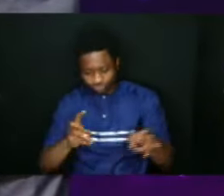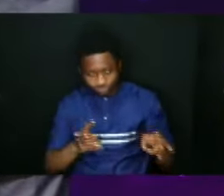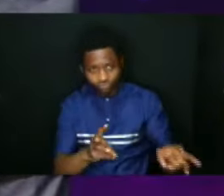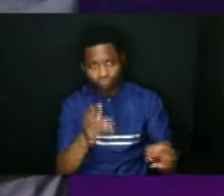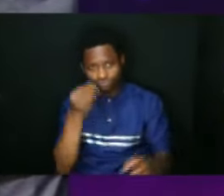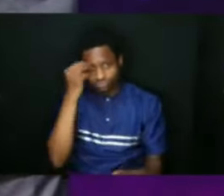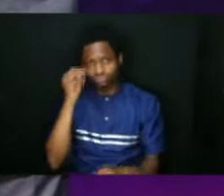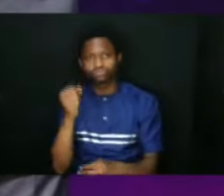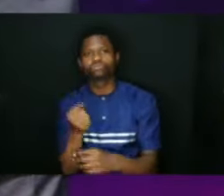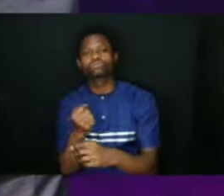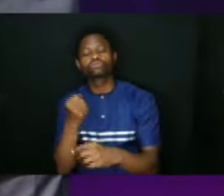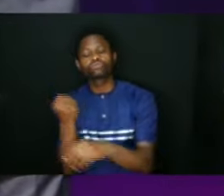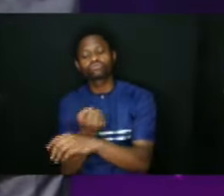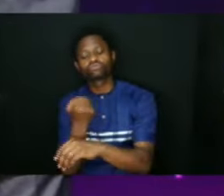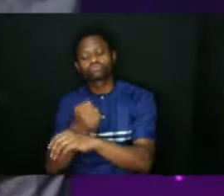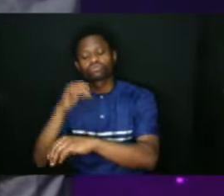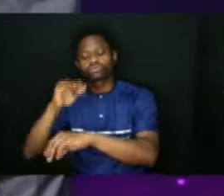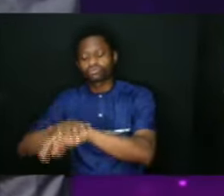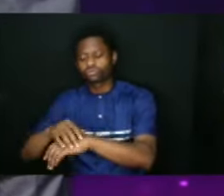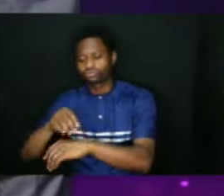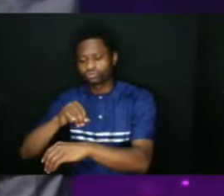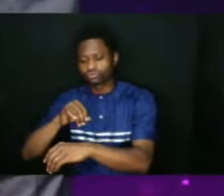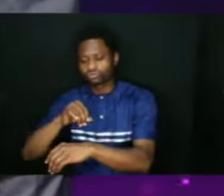to be 12 stones.